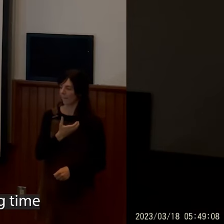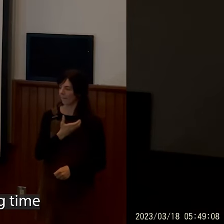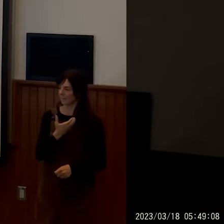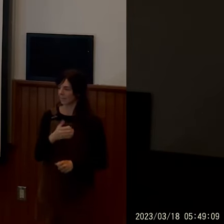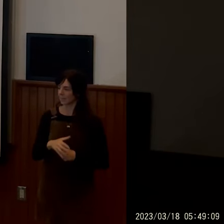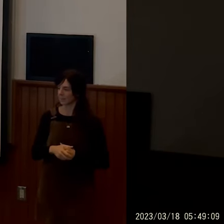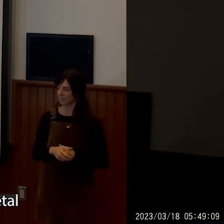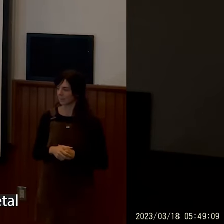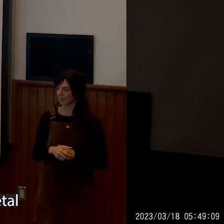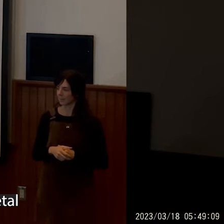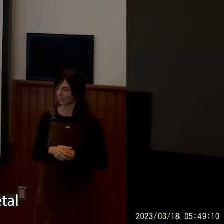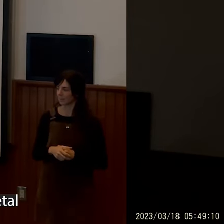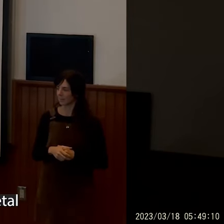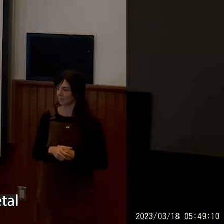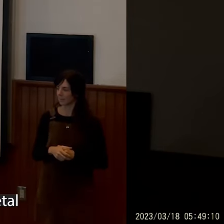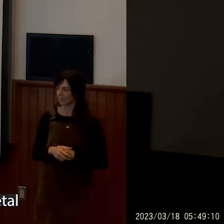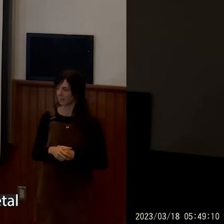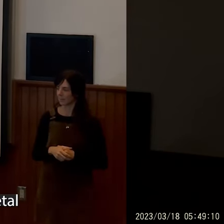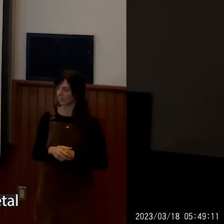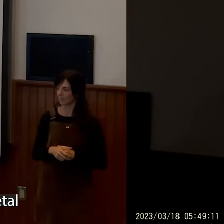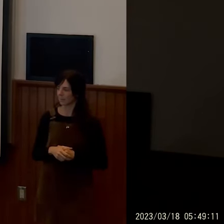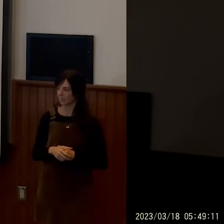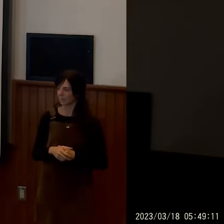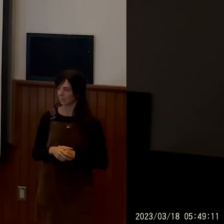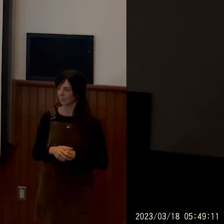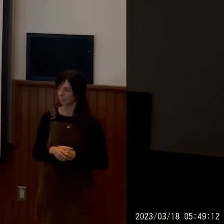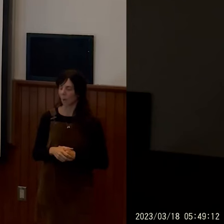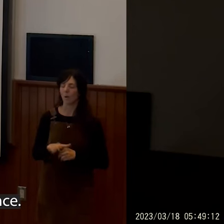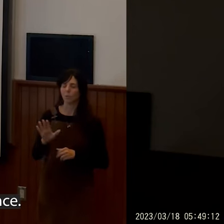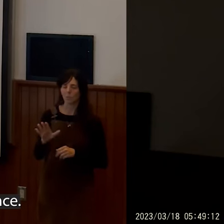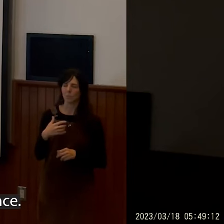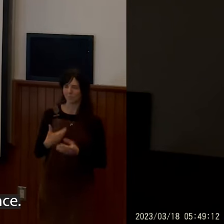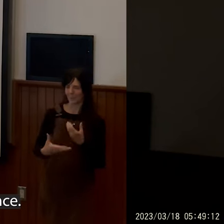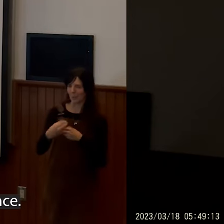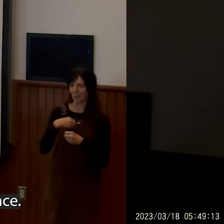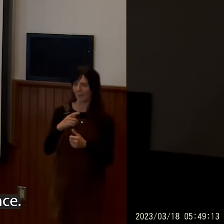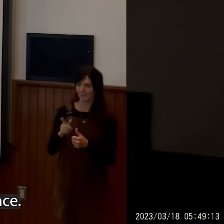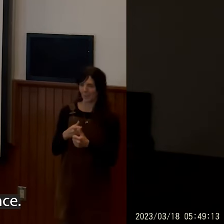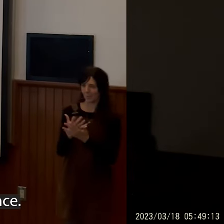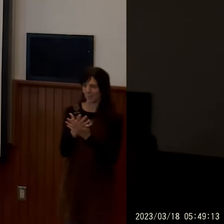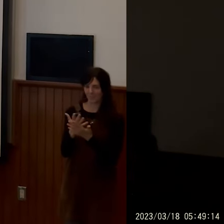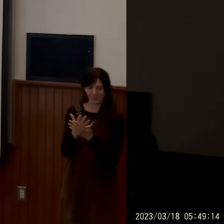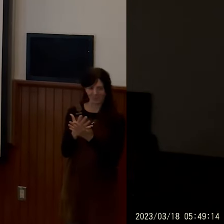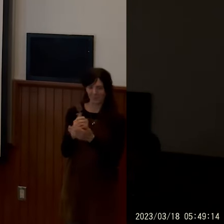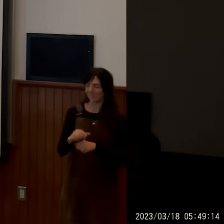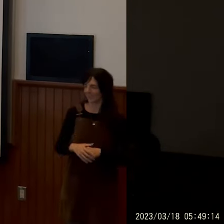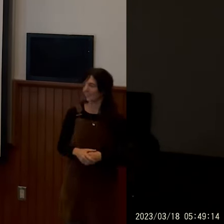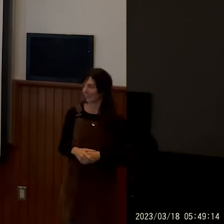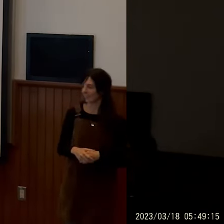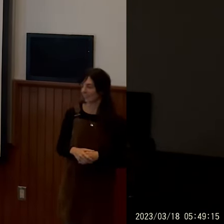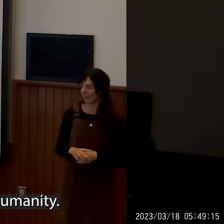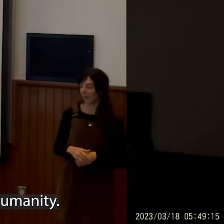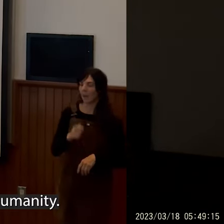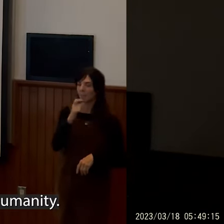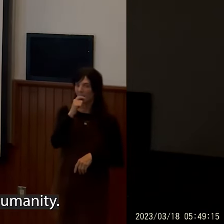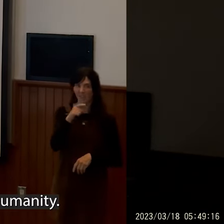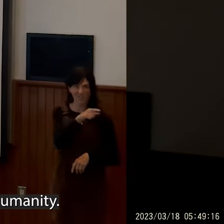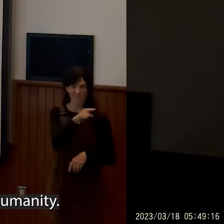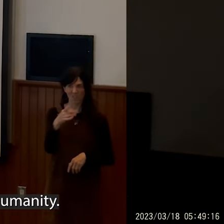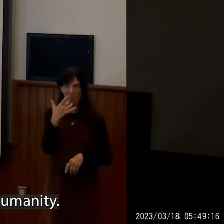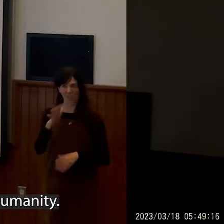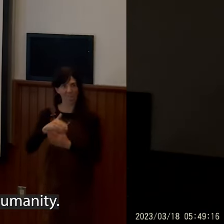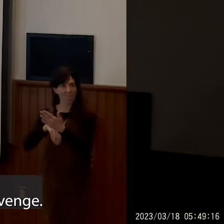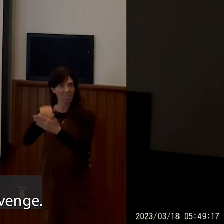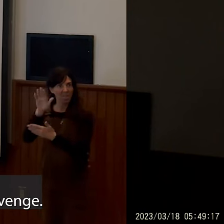time and was in Redshift and Blue Mill. She said this in the press conference, you're lucky this is all we did. You're lucky we're appealing to